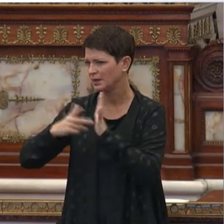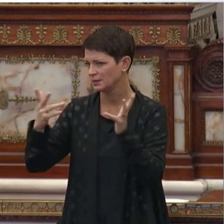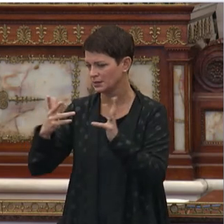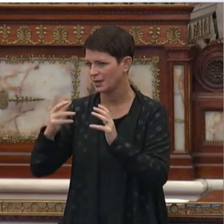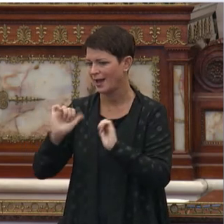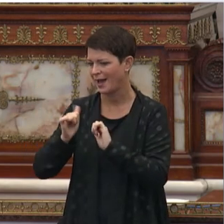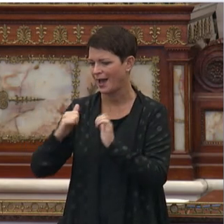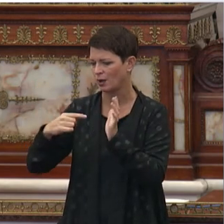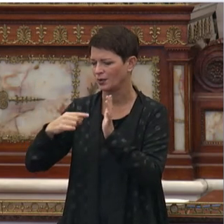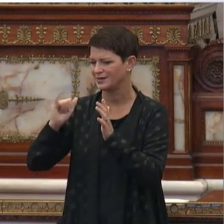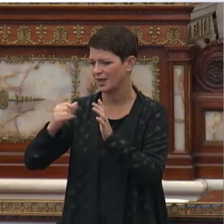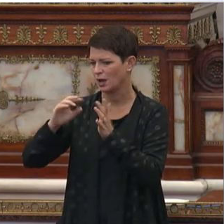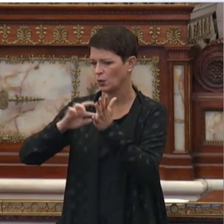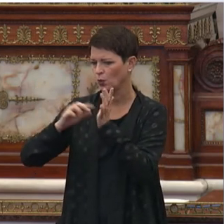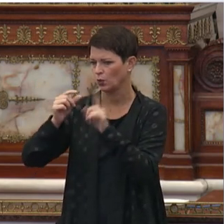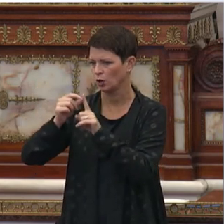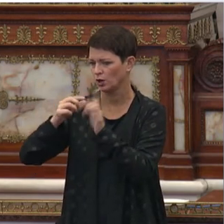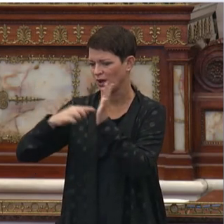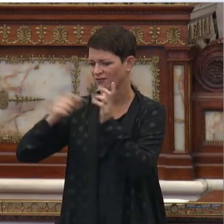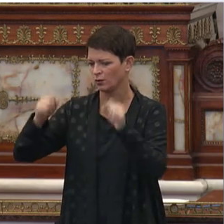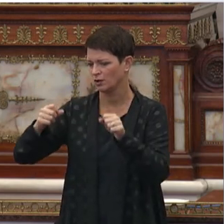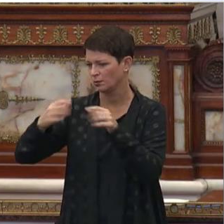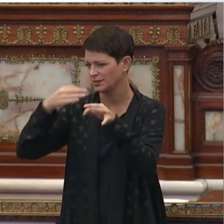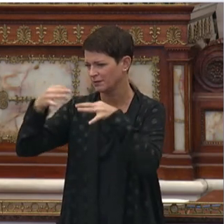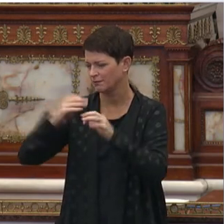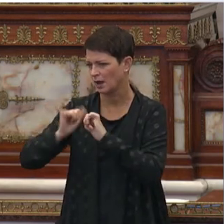How is this being defined? Are we which